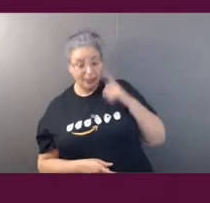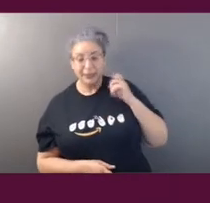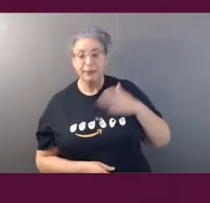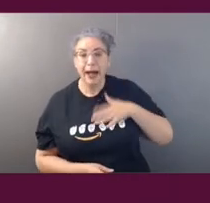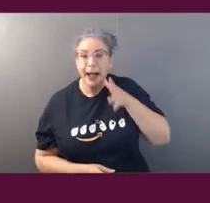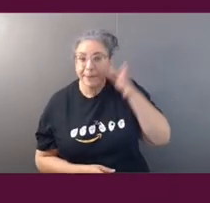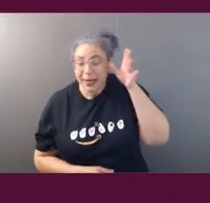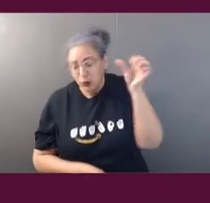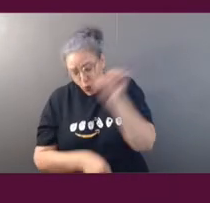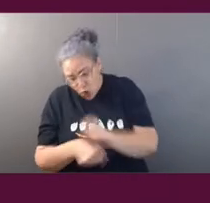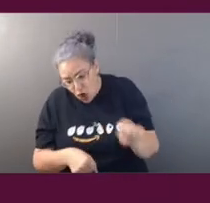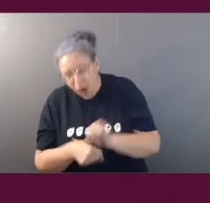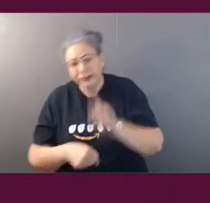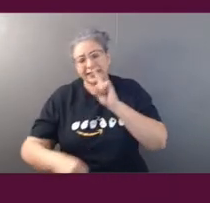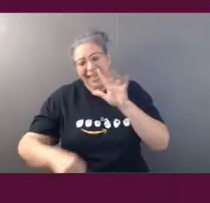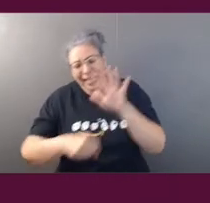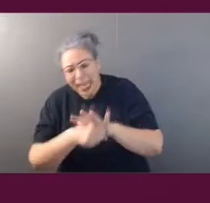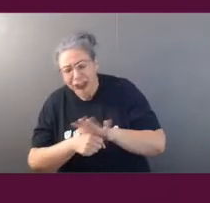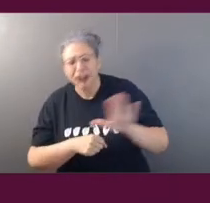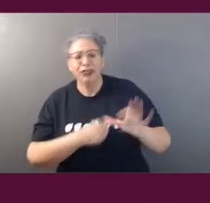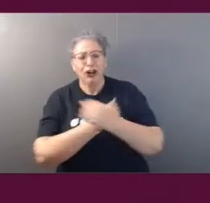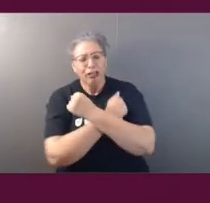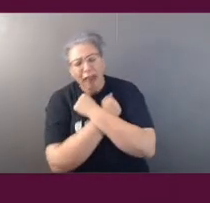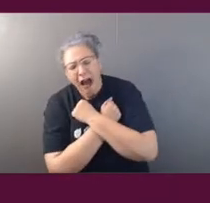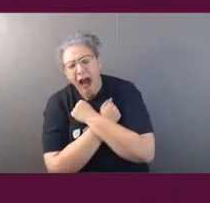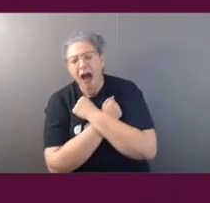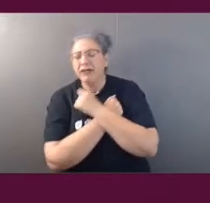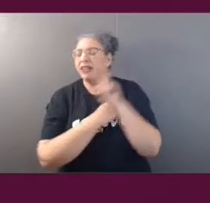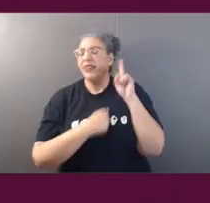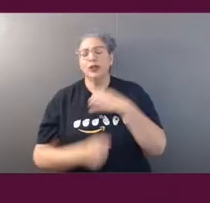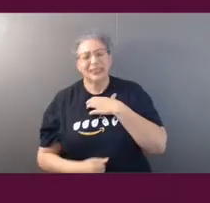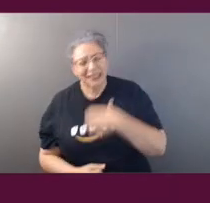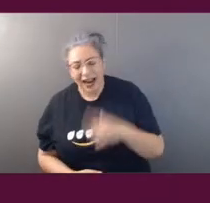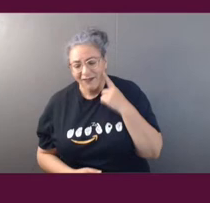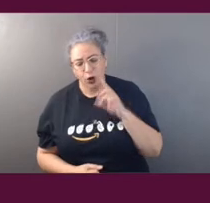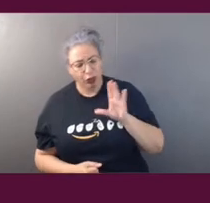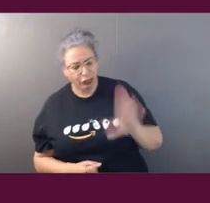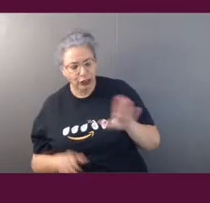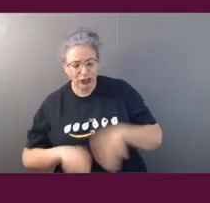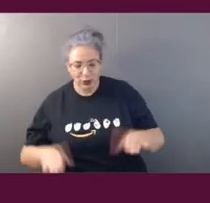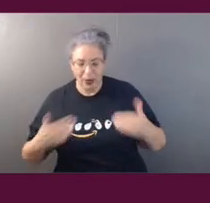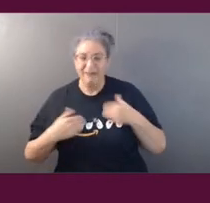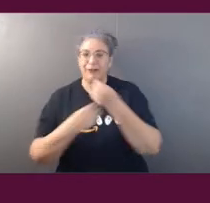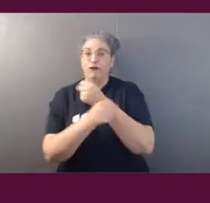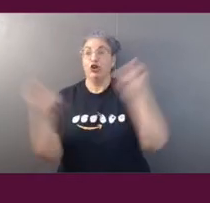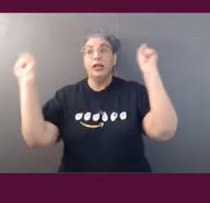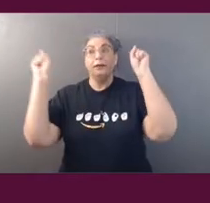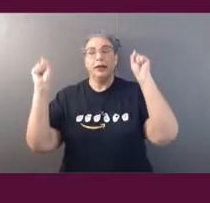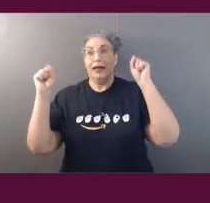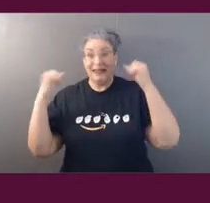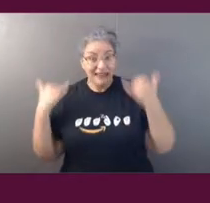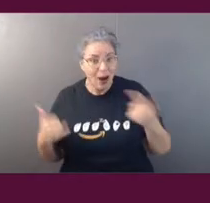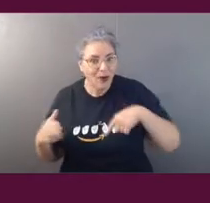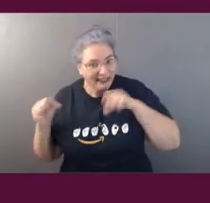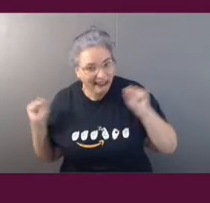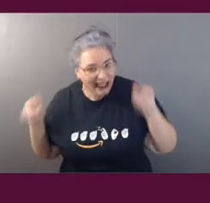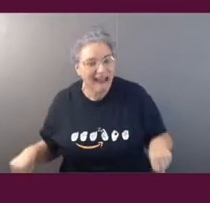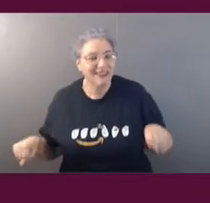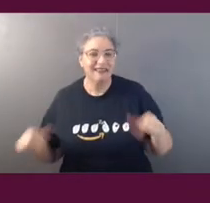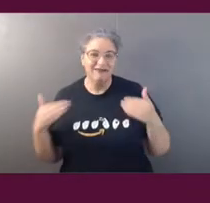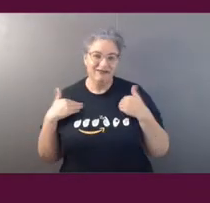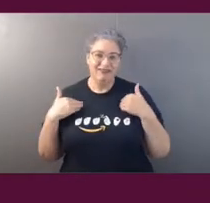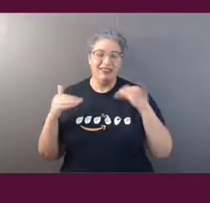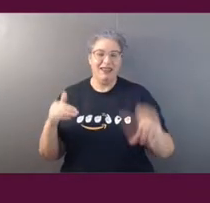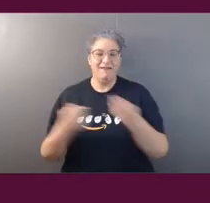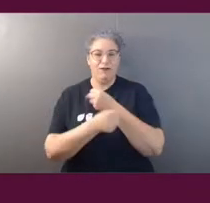of their hard work and their dedication and their love and their deep desire for their children to have freedom, which we get to have in this country.